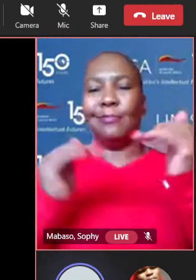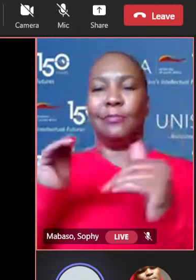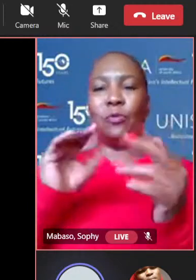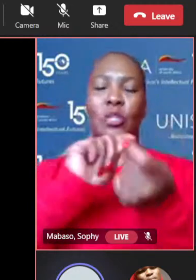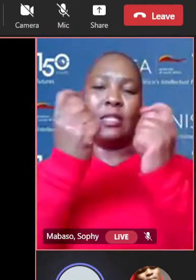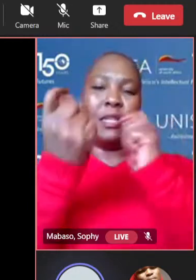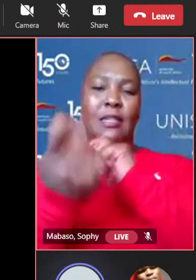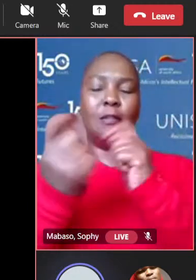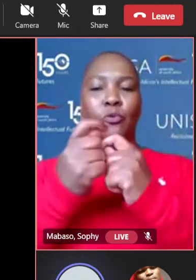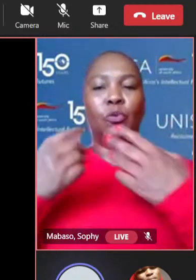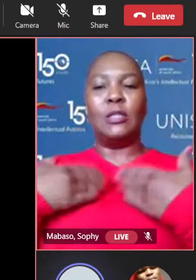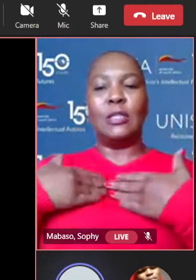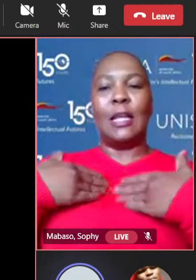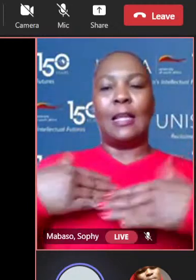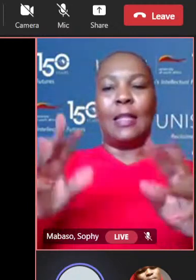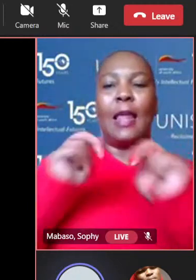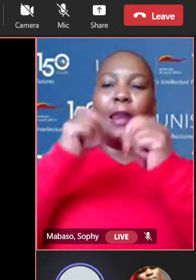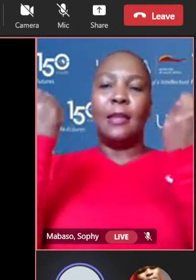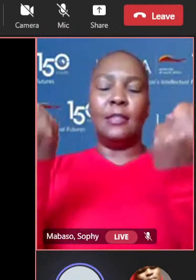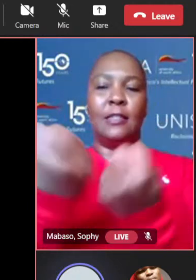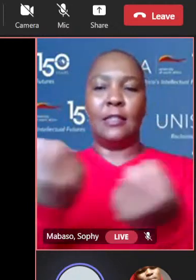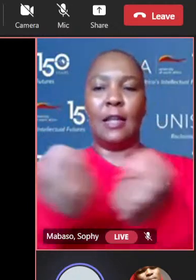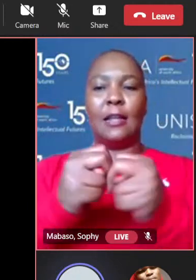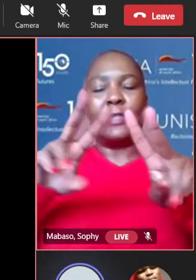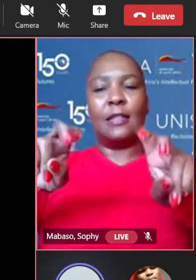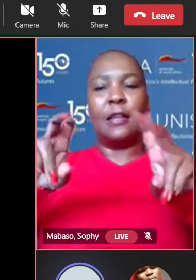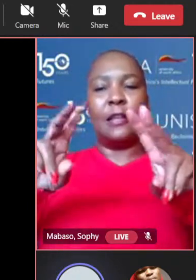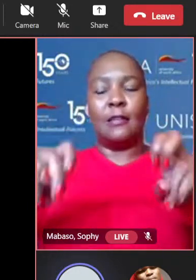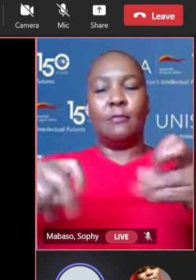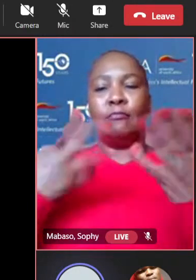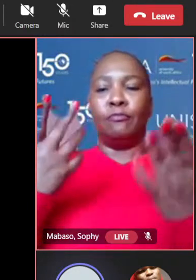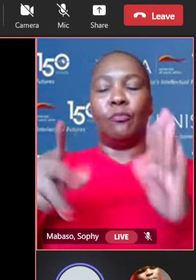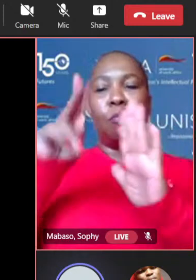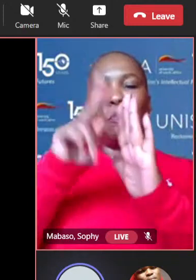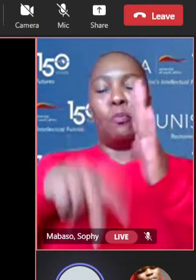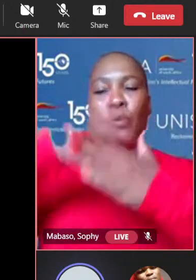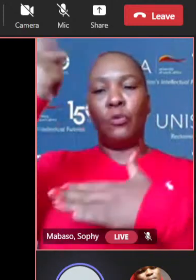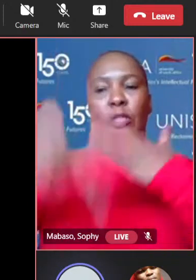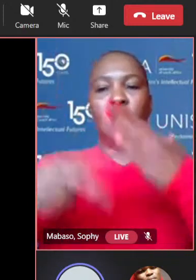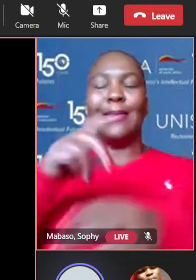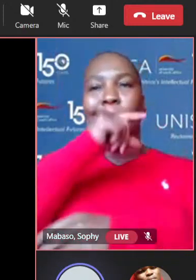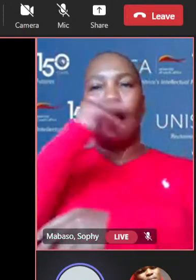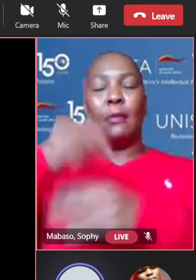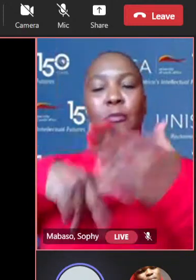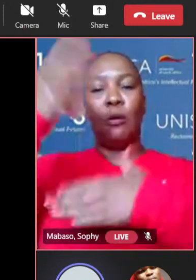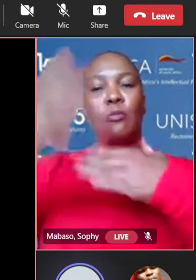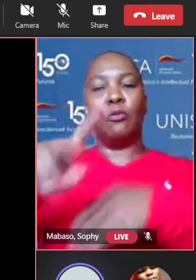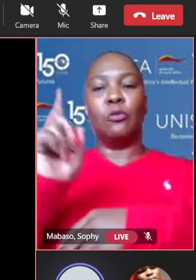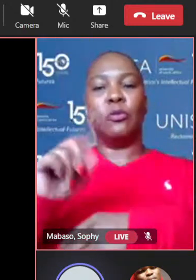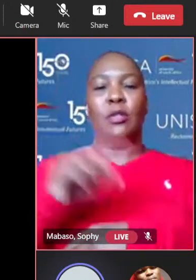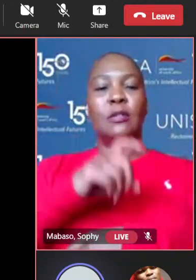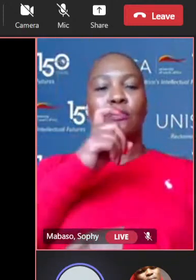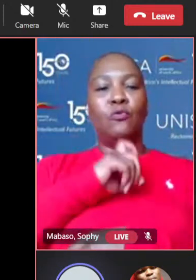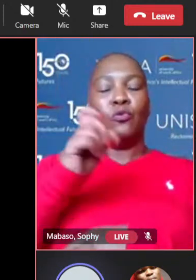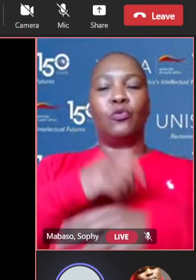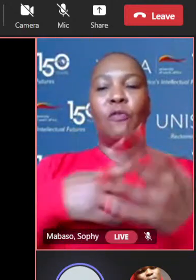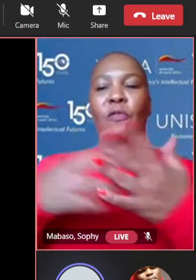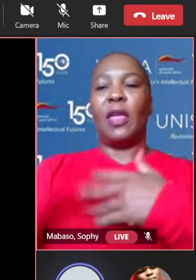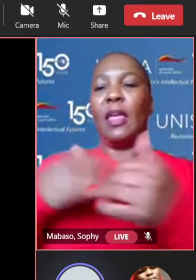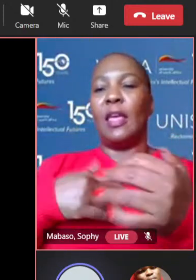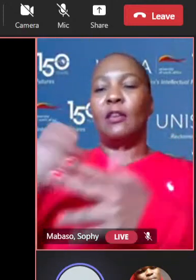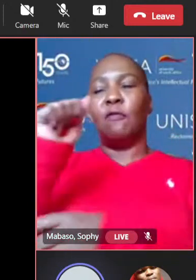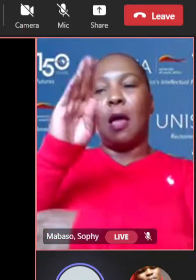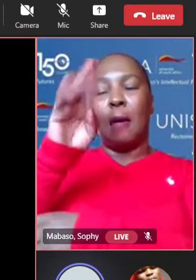national research project here in order to support the students. The name of the project is Use of an Early Alert System to